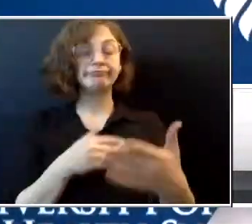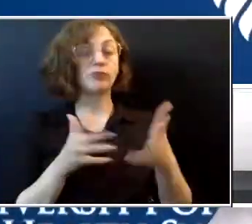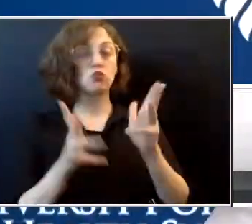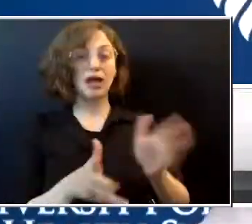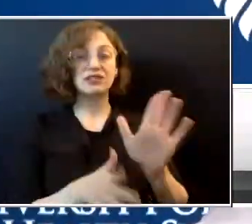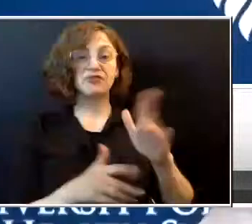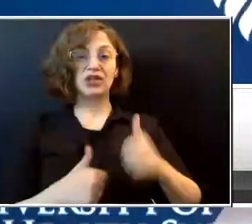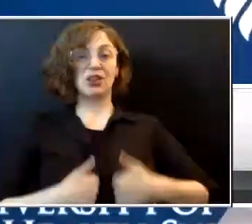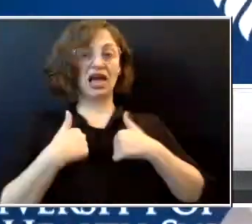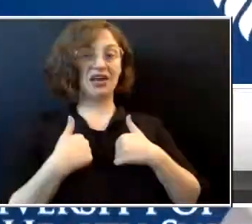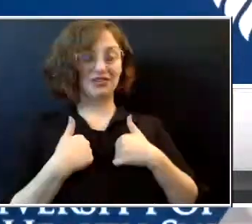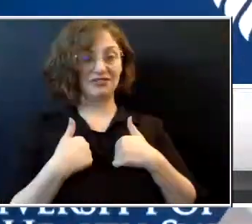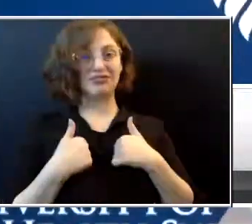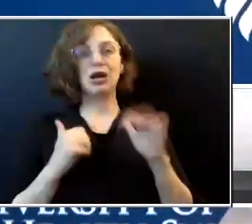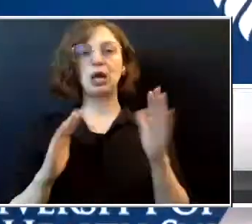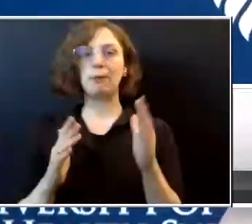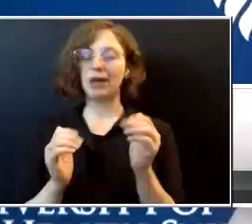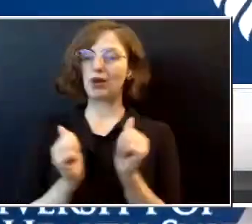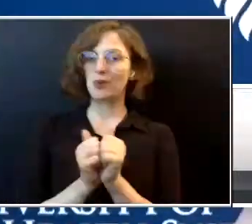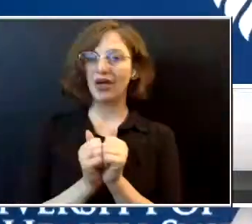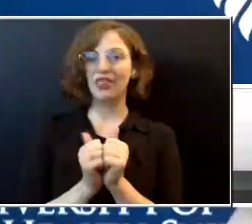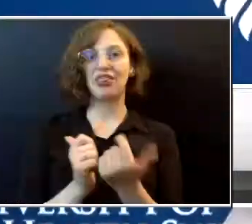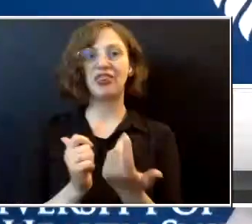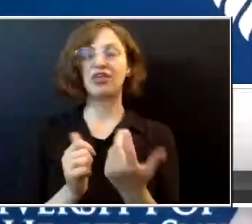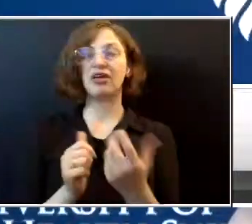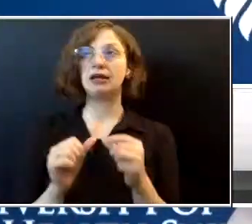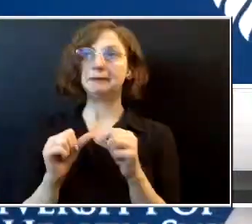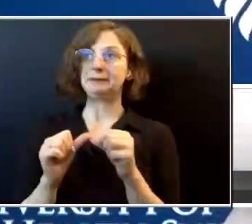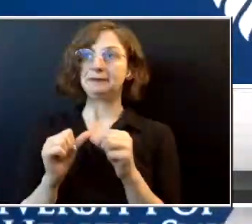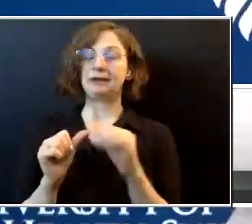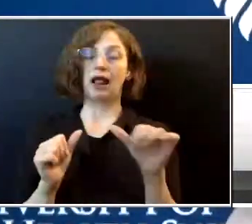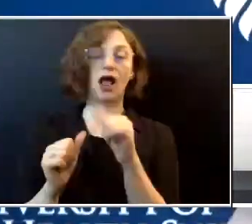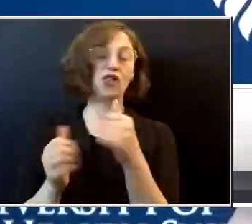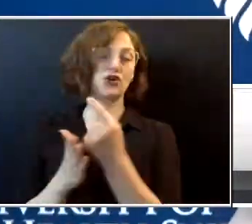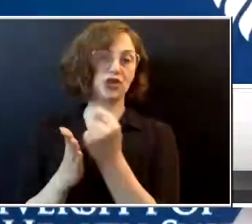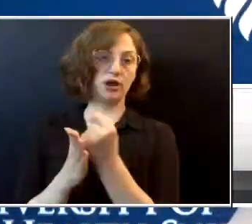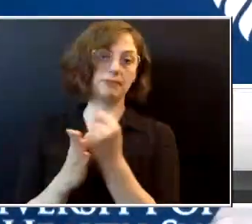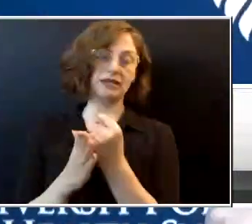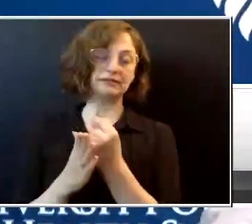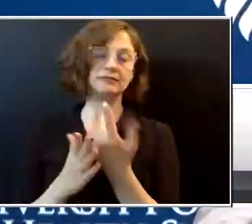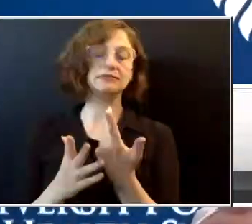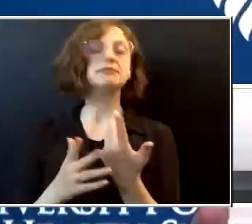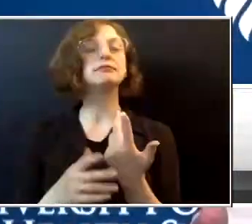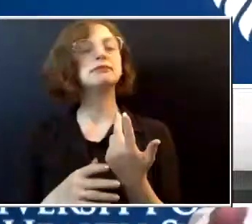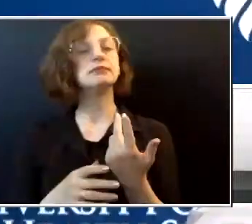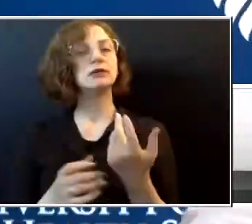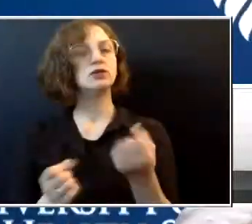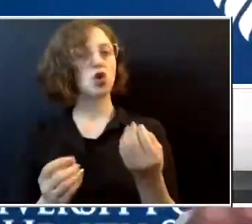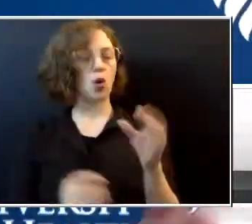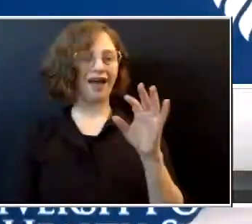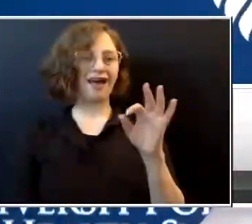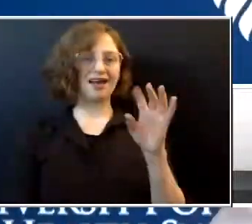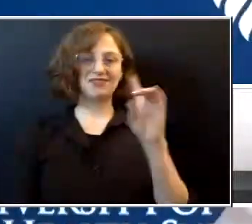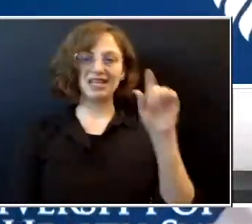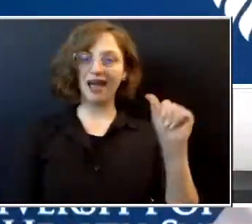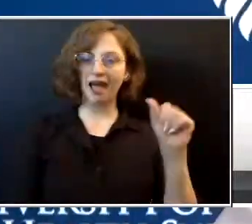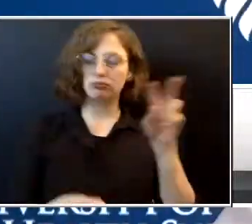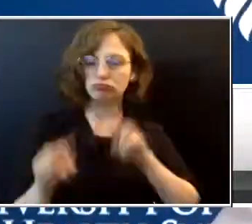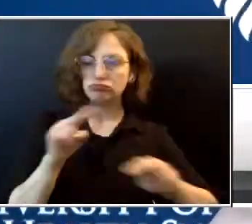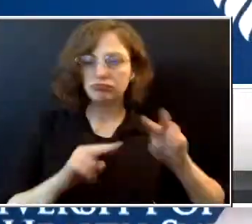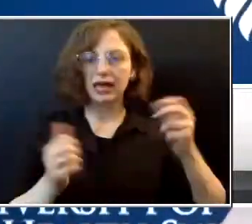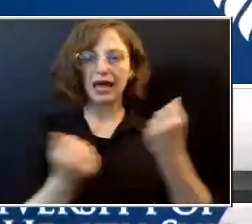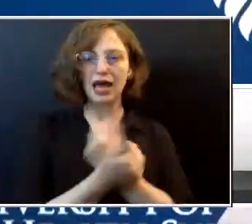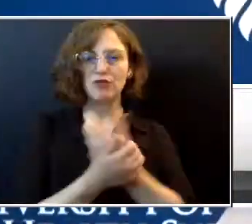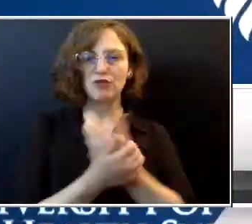continue to be on treatment in order to keep them in remission. So the FDA kind of look at all these aspects. Not only there is an efficacy for the CAR